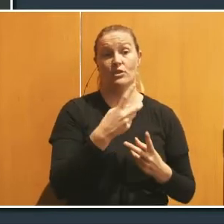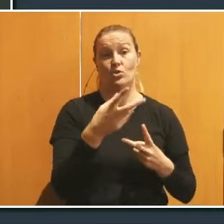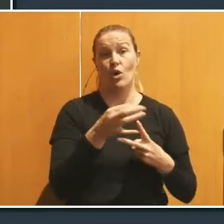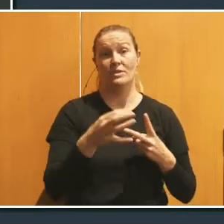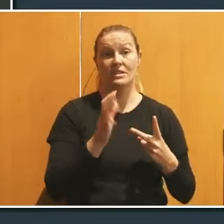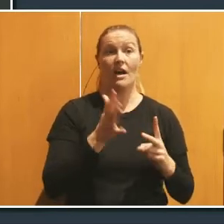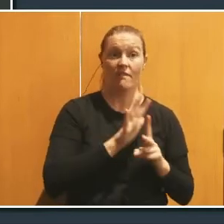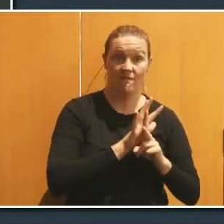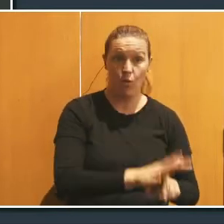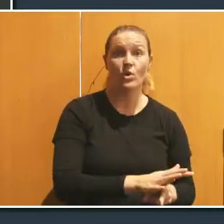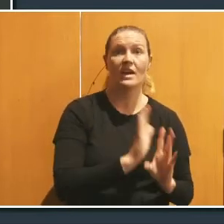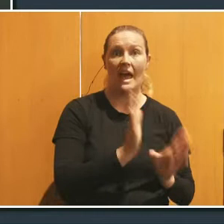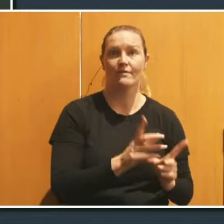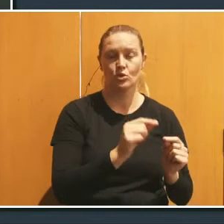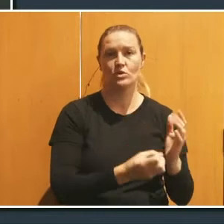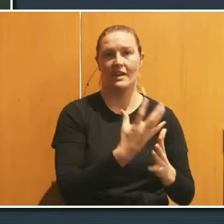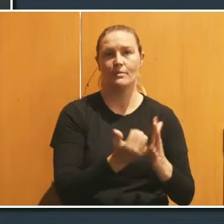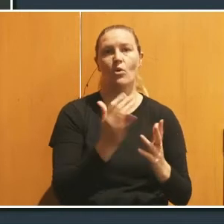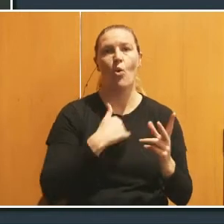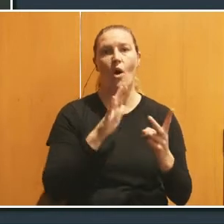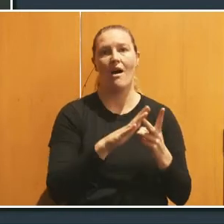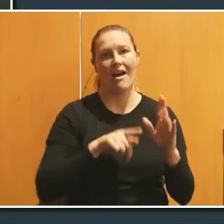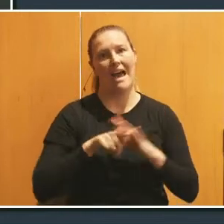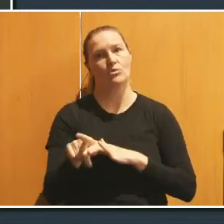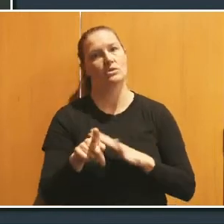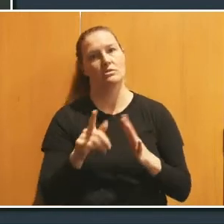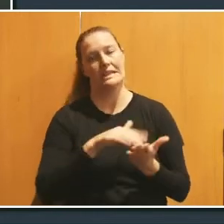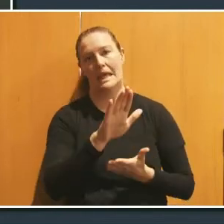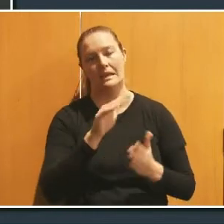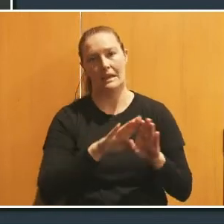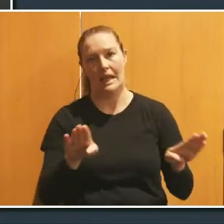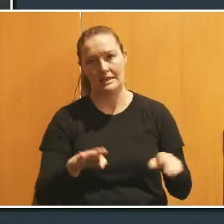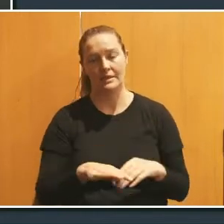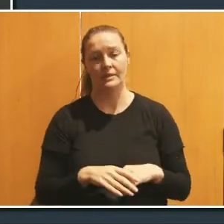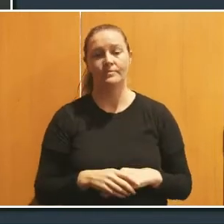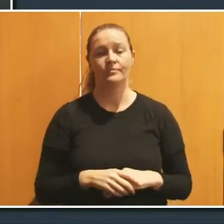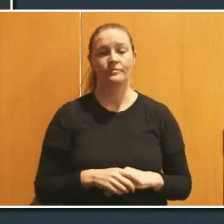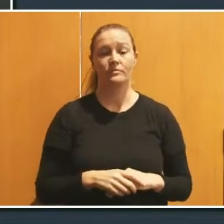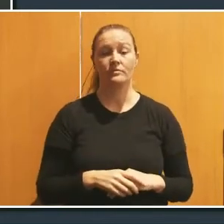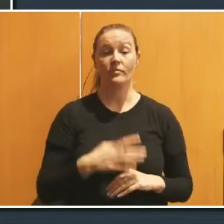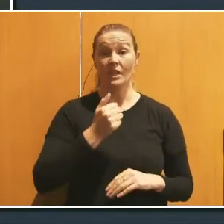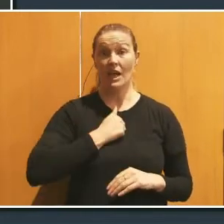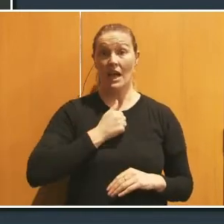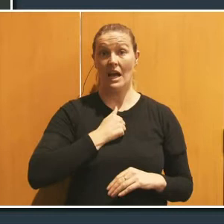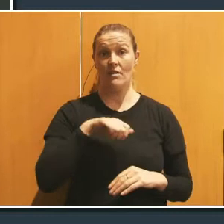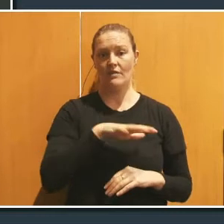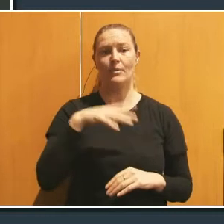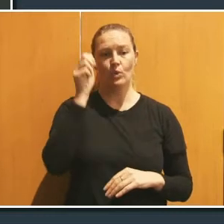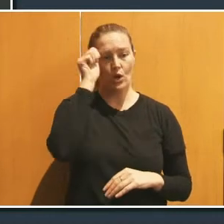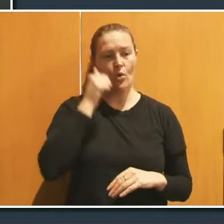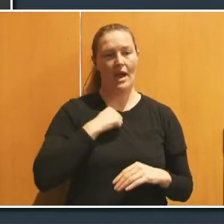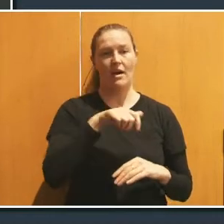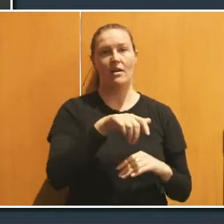forces them to kind of get out. Like for us, we know what our property is worth, and we know